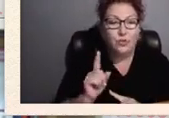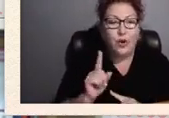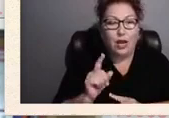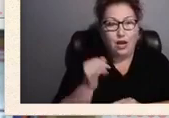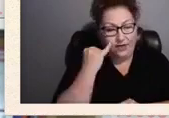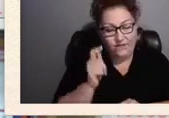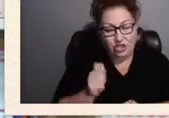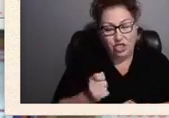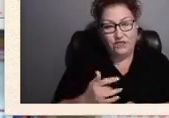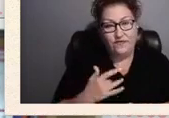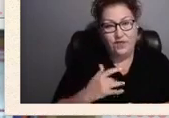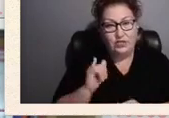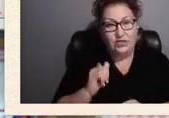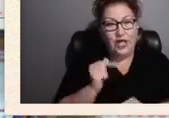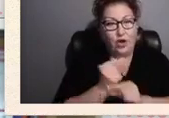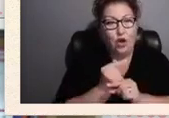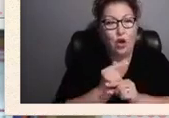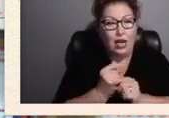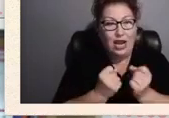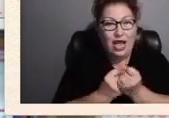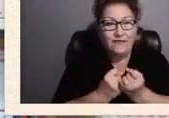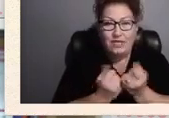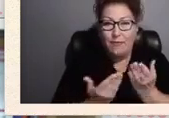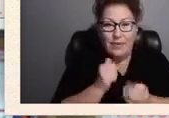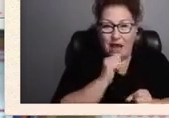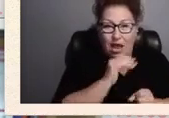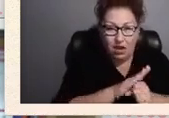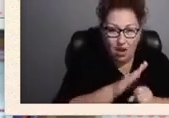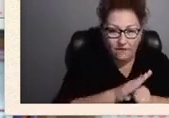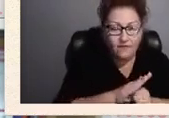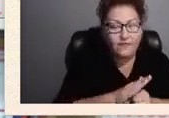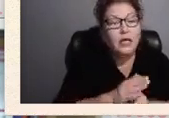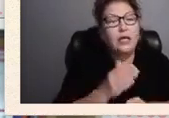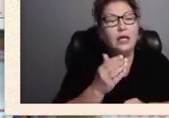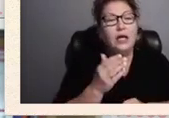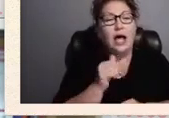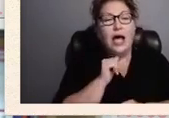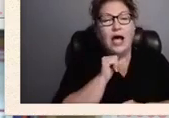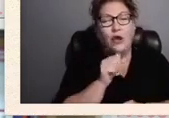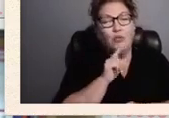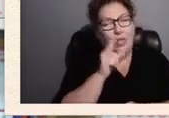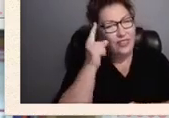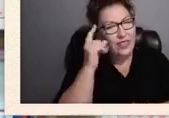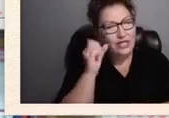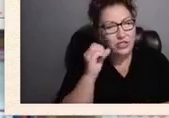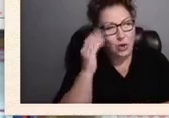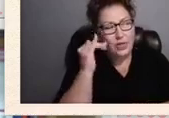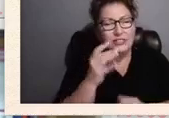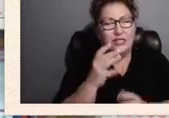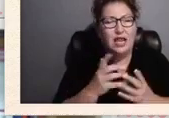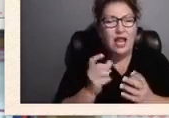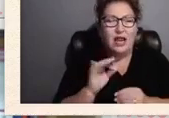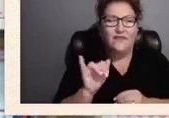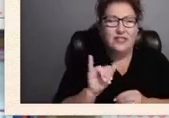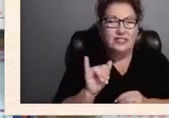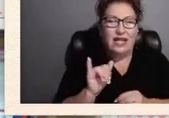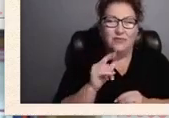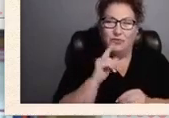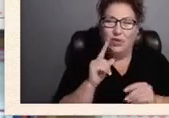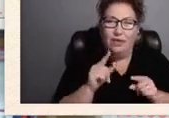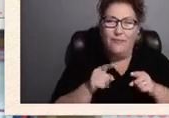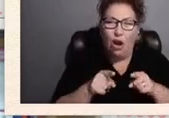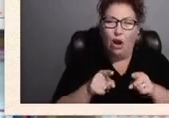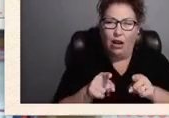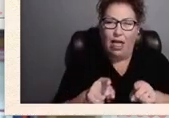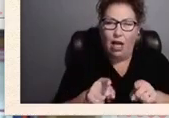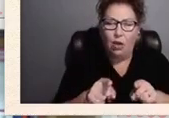that a guardian advocacy may not be enough. I don't really think so, because a lot of it runs kind of parallel in